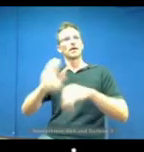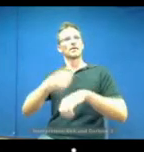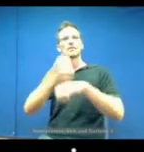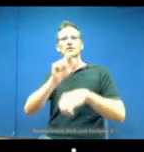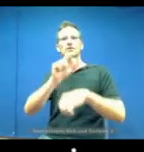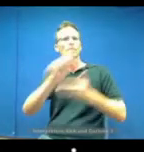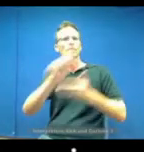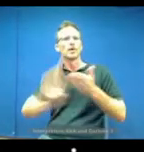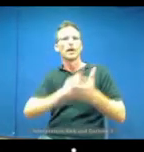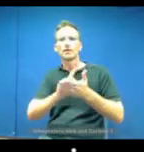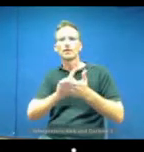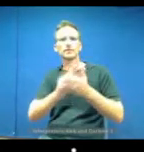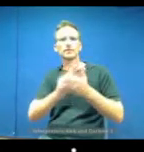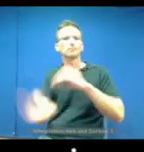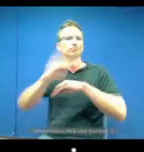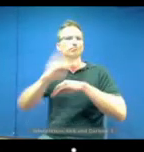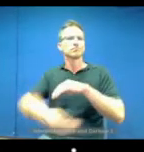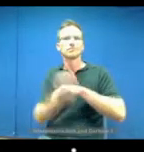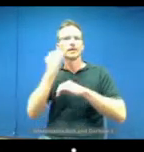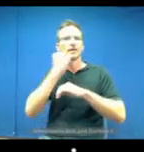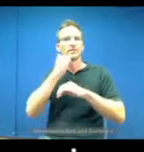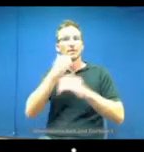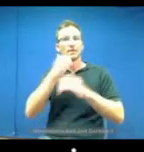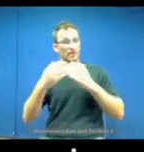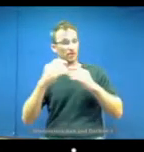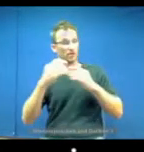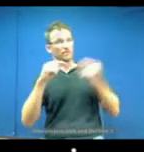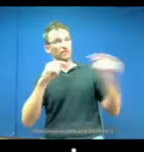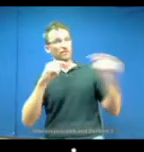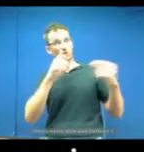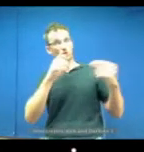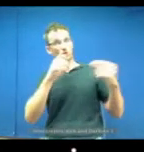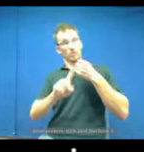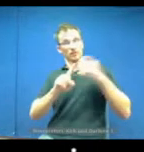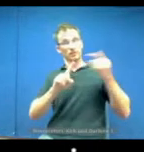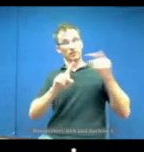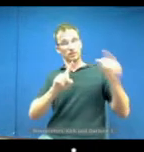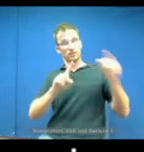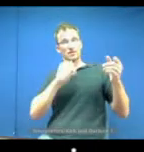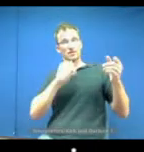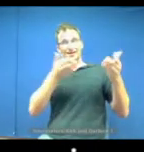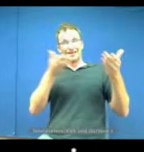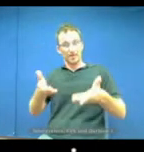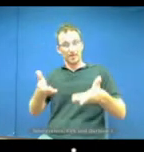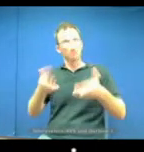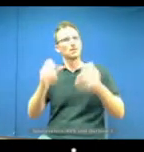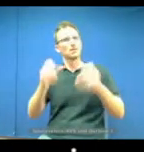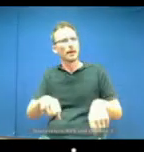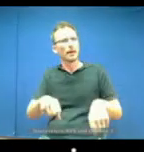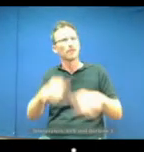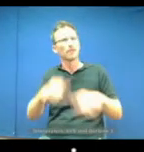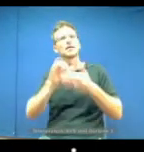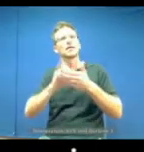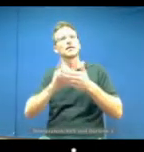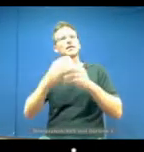issued without the other party being there, which is what we call an ex parte